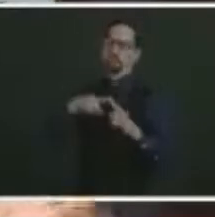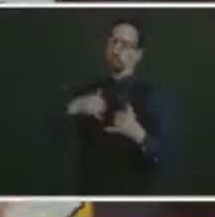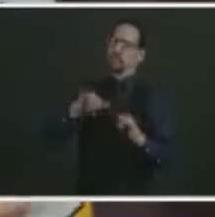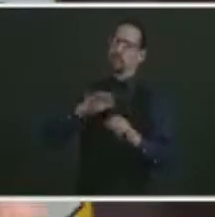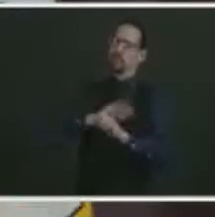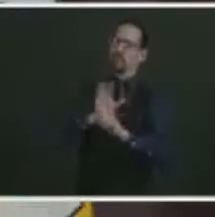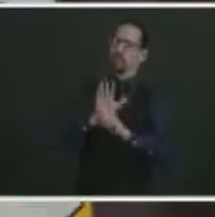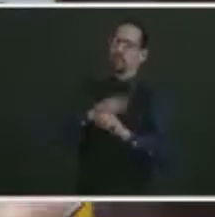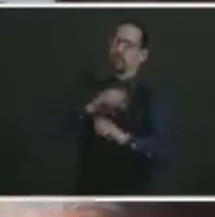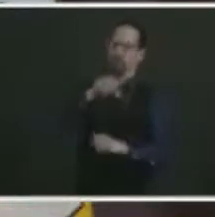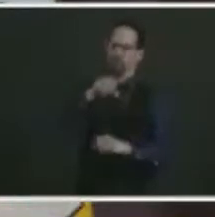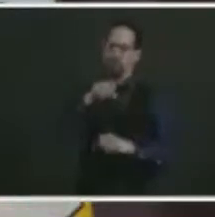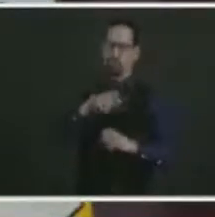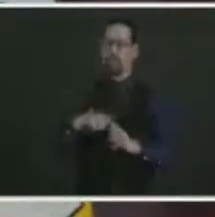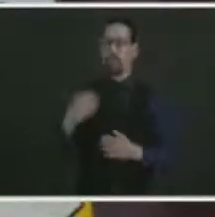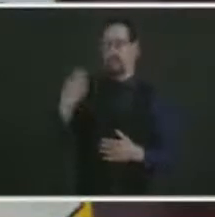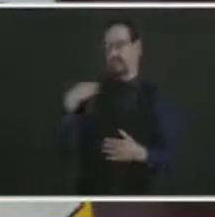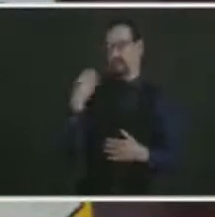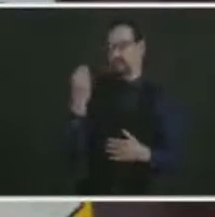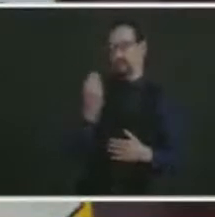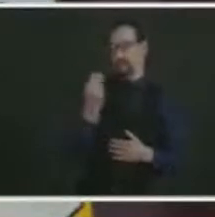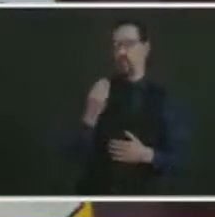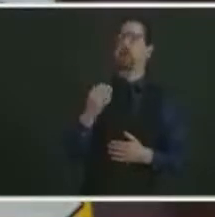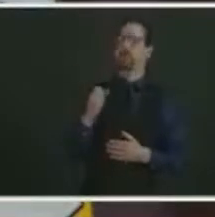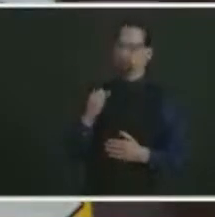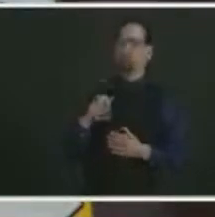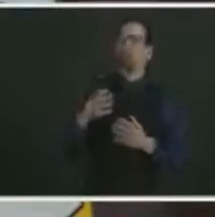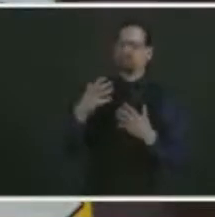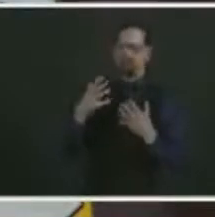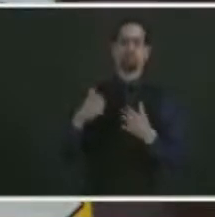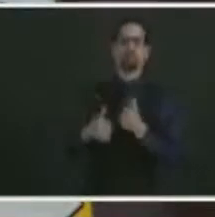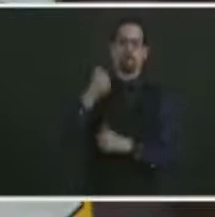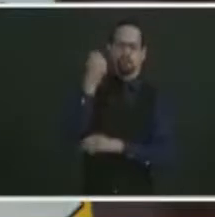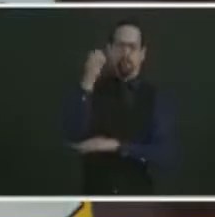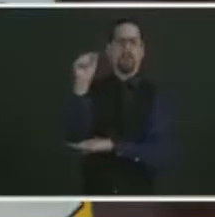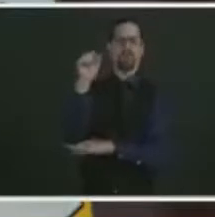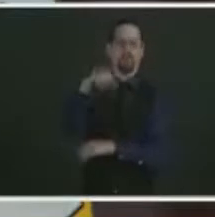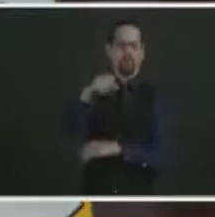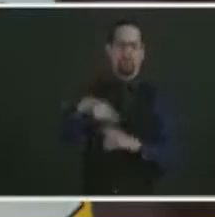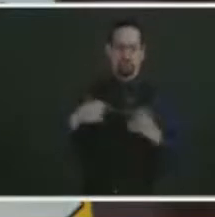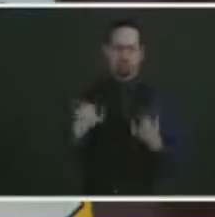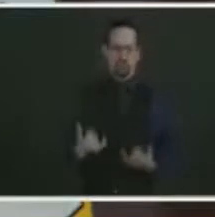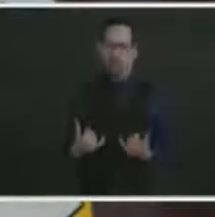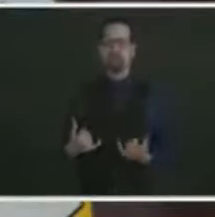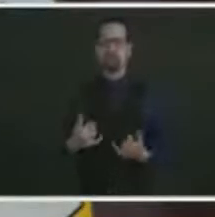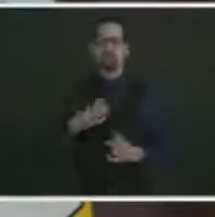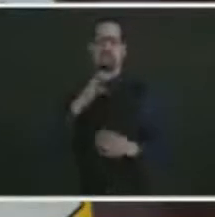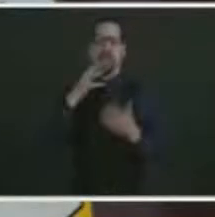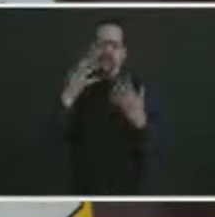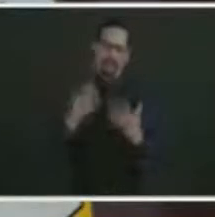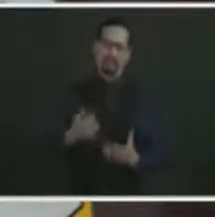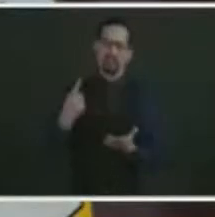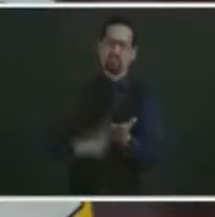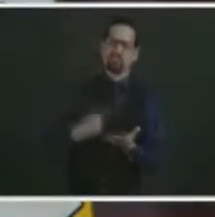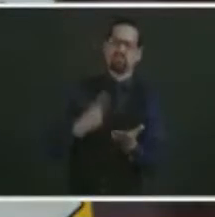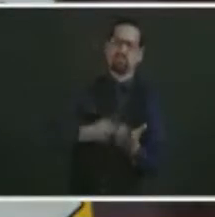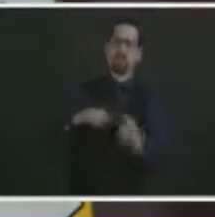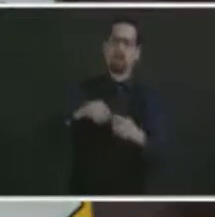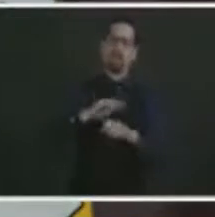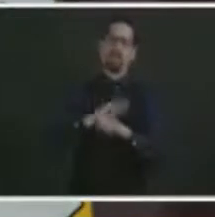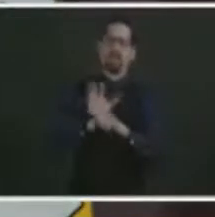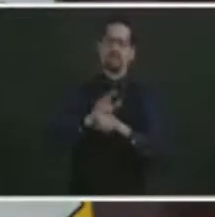all about the protests, and we've already covered that. Today, actually, to Brian's question, was heavily on nursing homes.